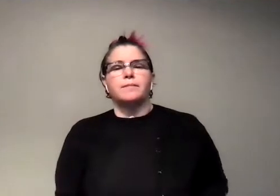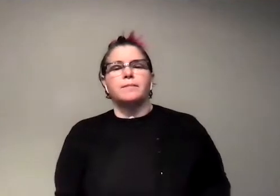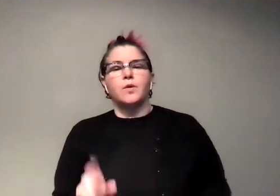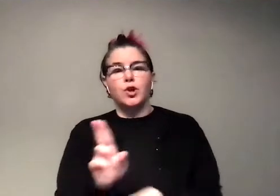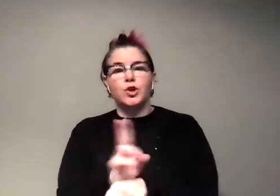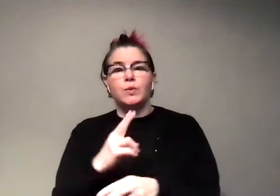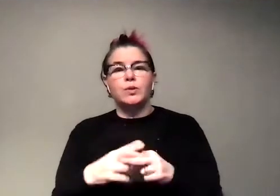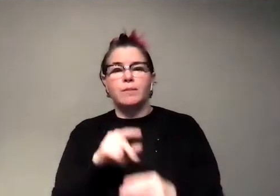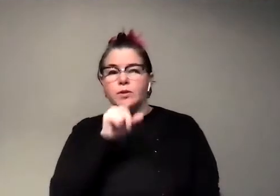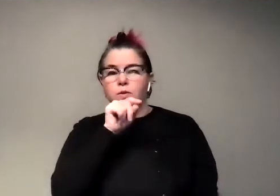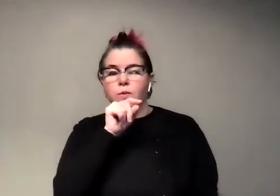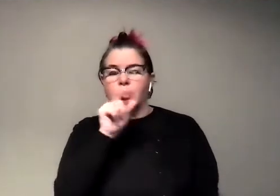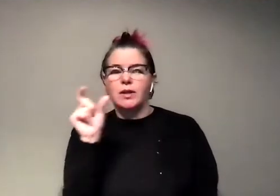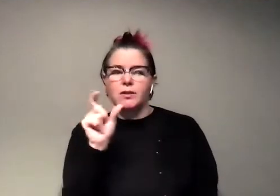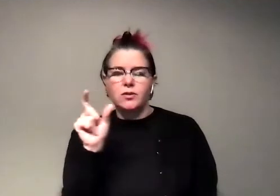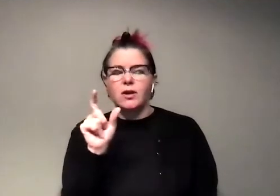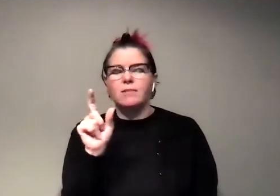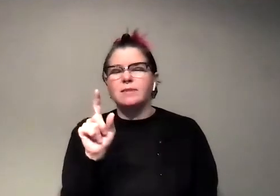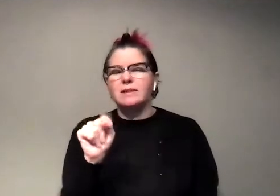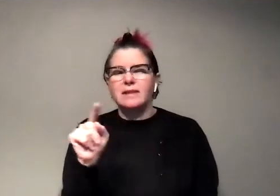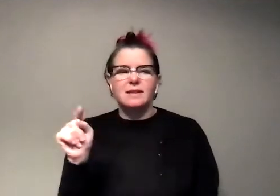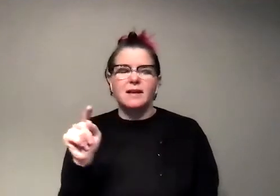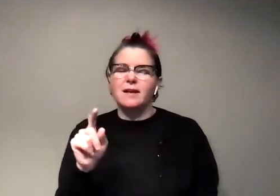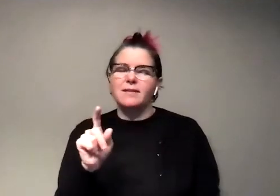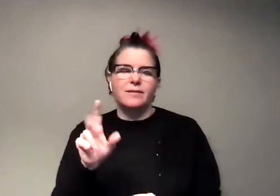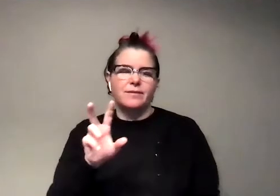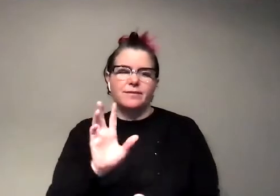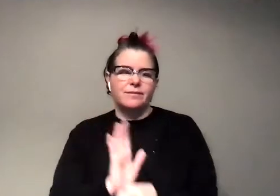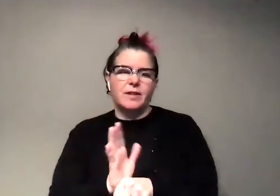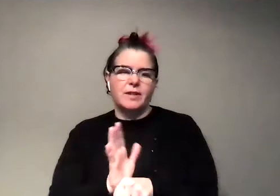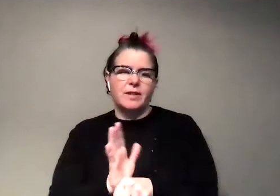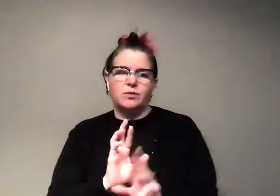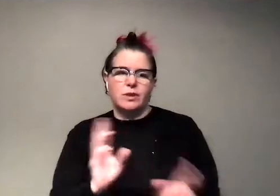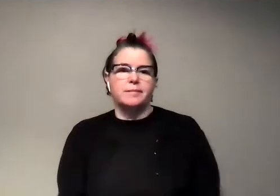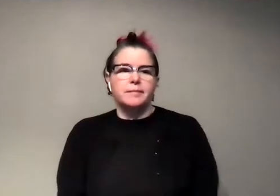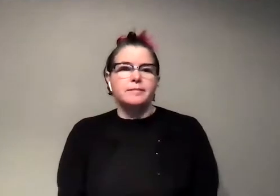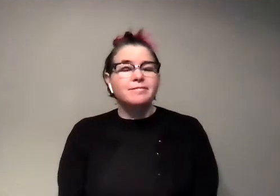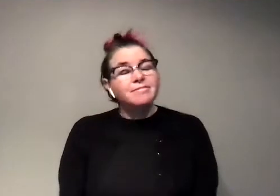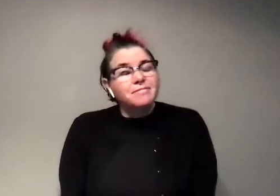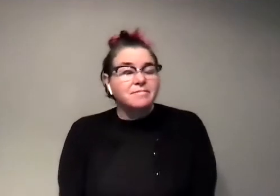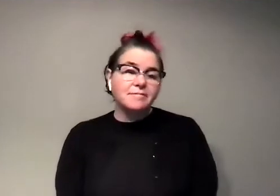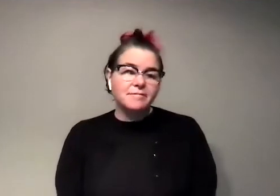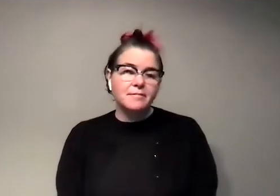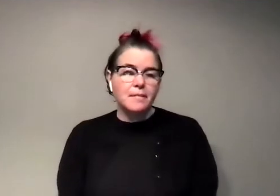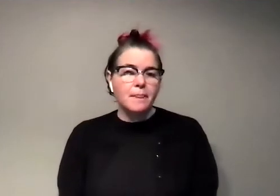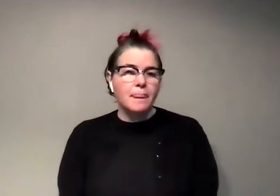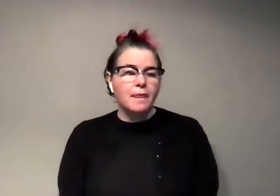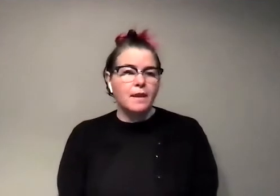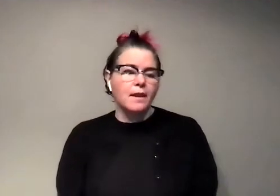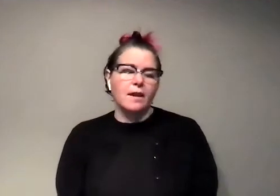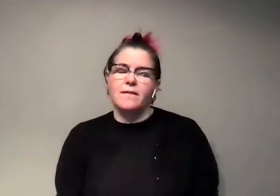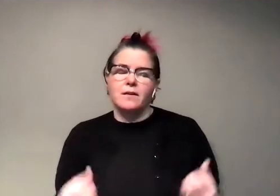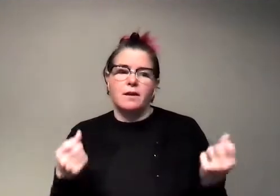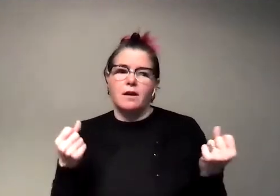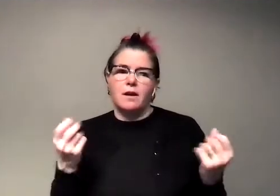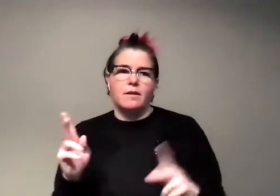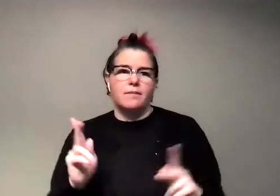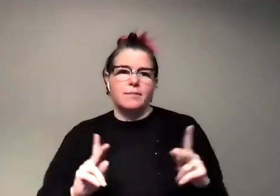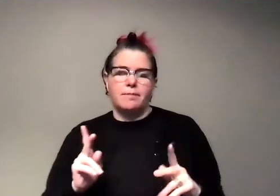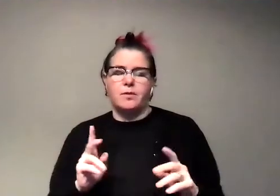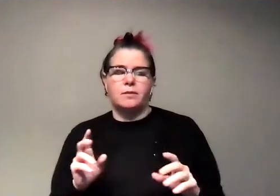Twitter, Instagram, or TikTok, and all the videos will be there as well. So super. Yeah, yeah. But no, there's like a lot of people that are like